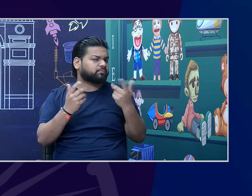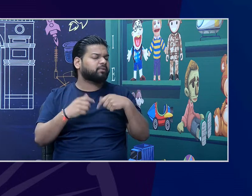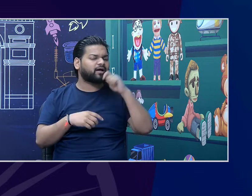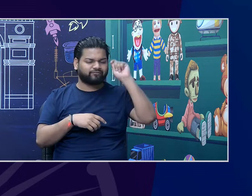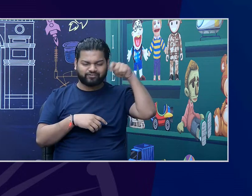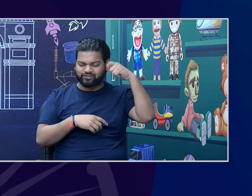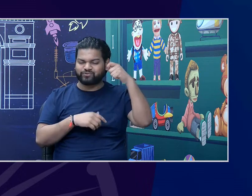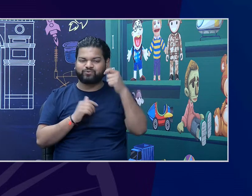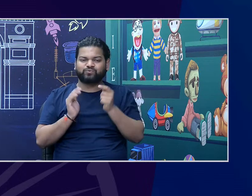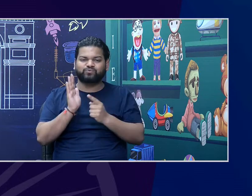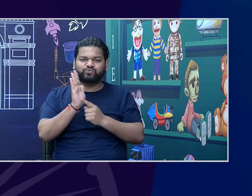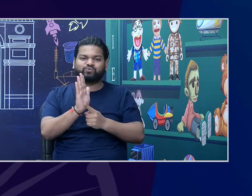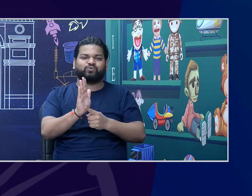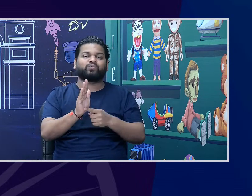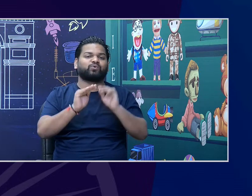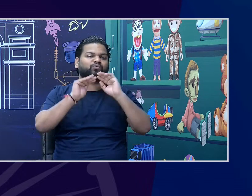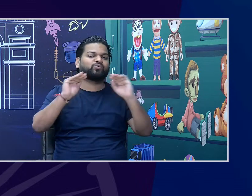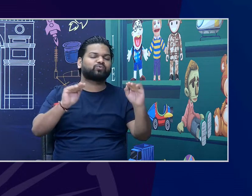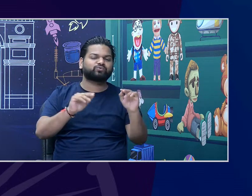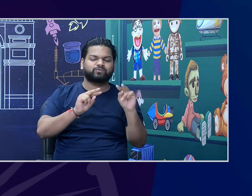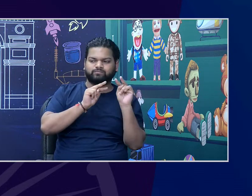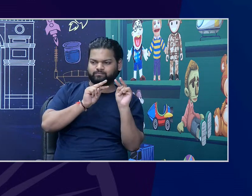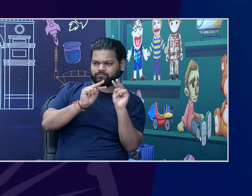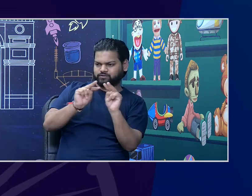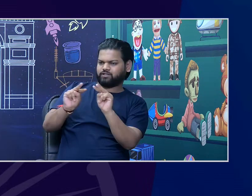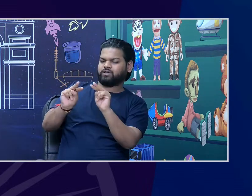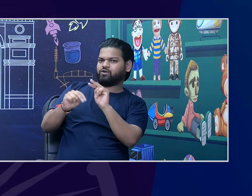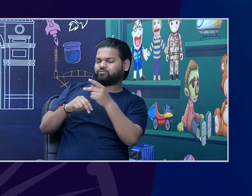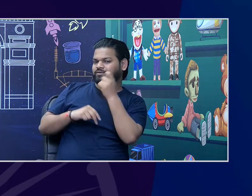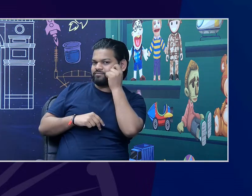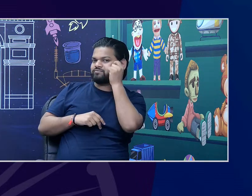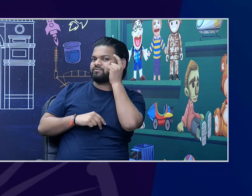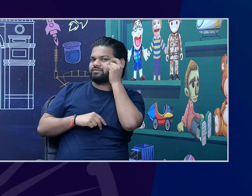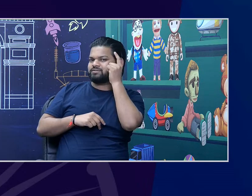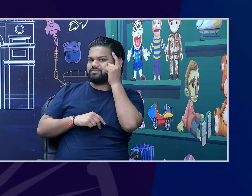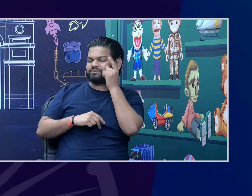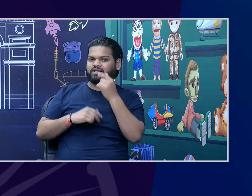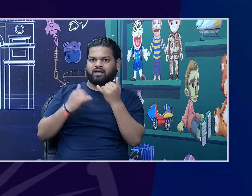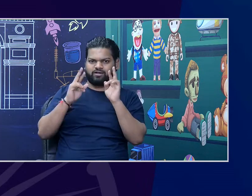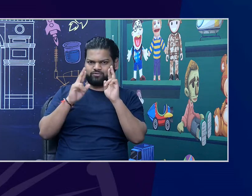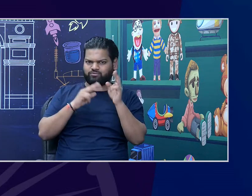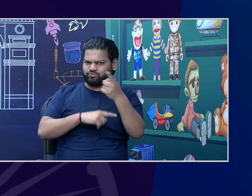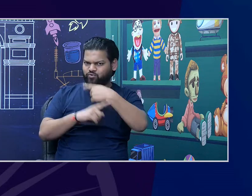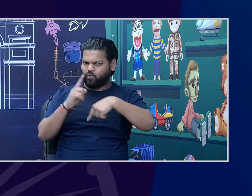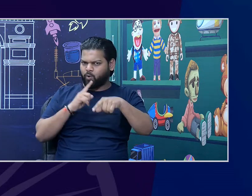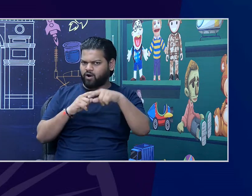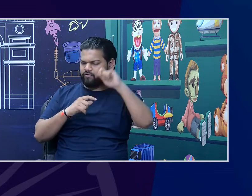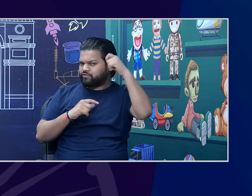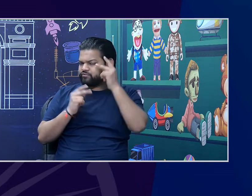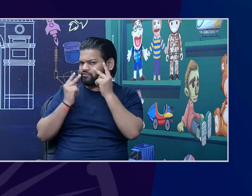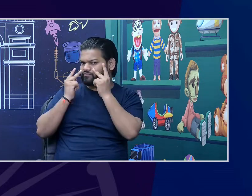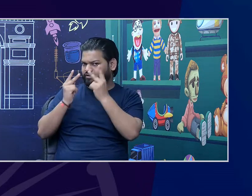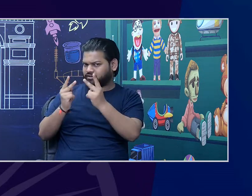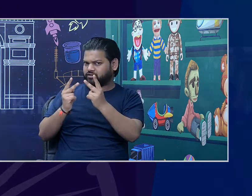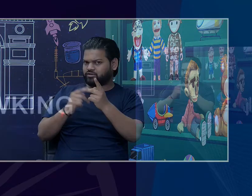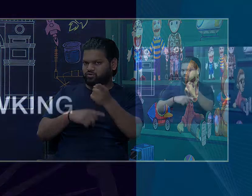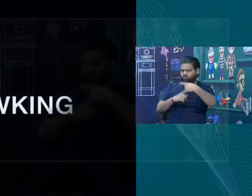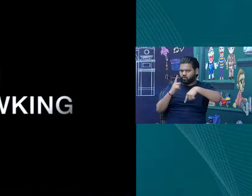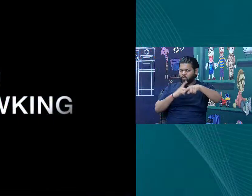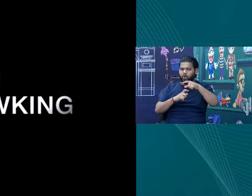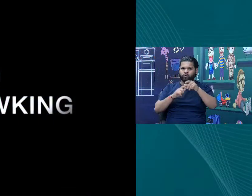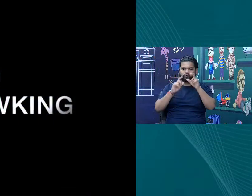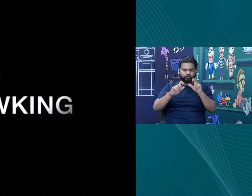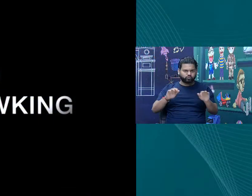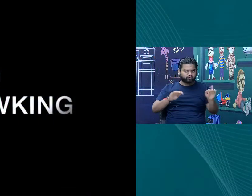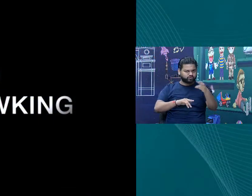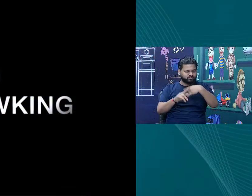that. All right. So let's watch this video, and I think this clip will definitely motivate you in